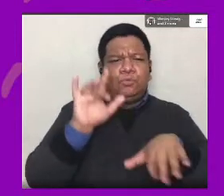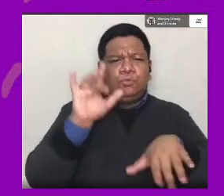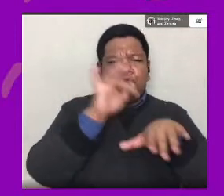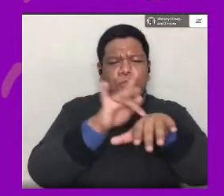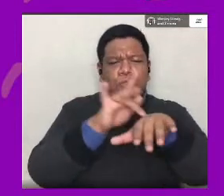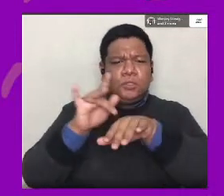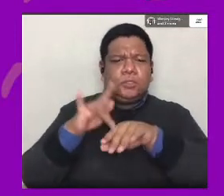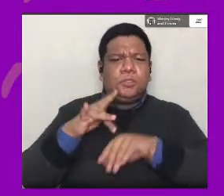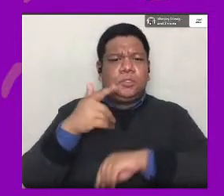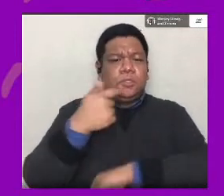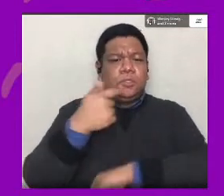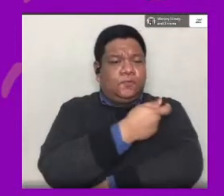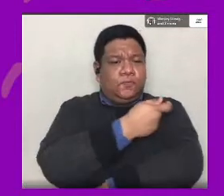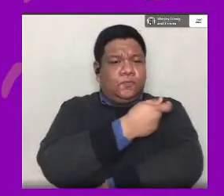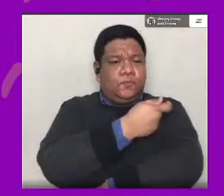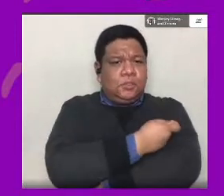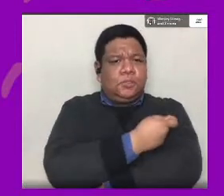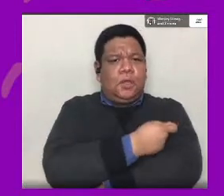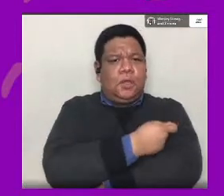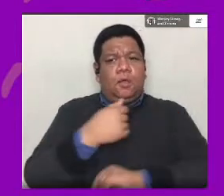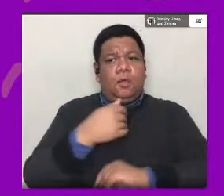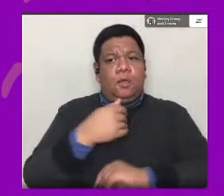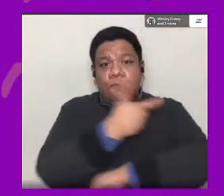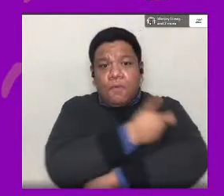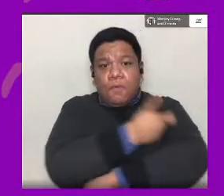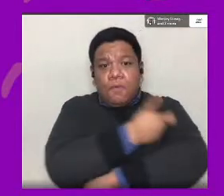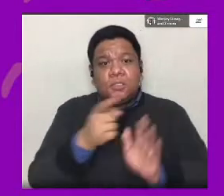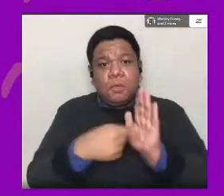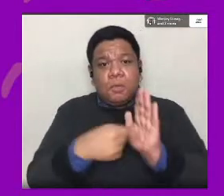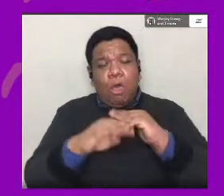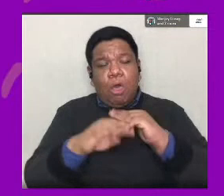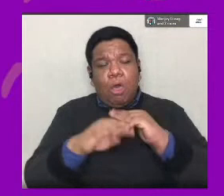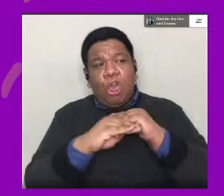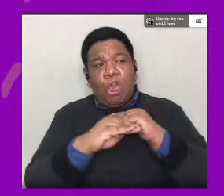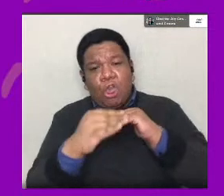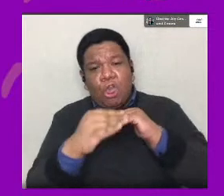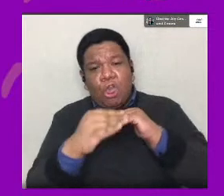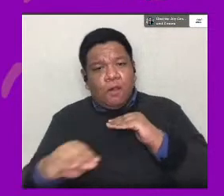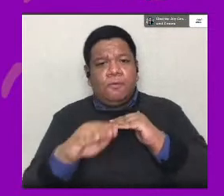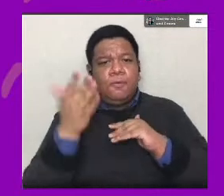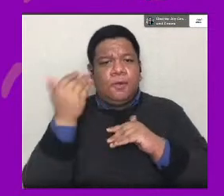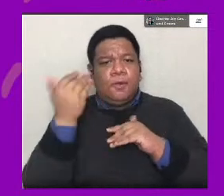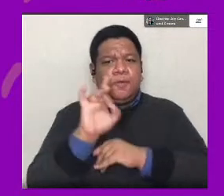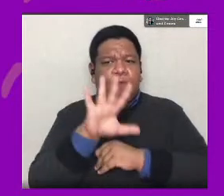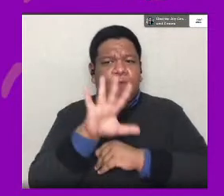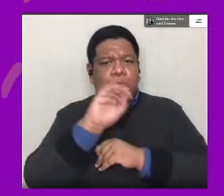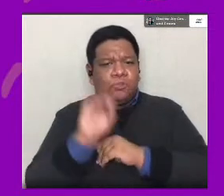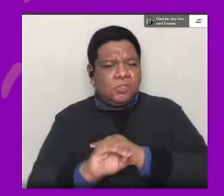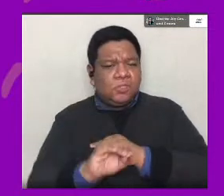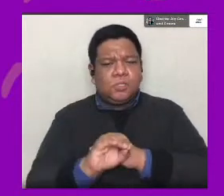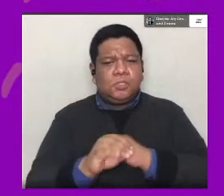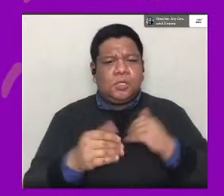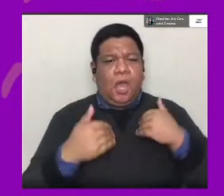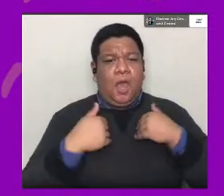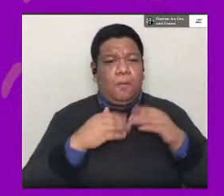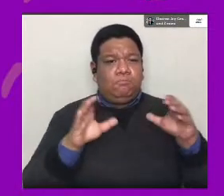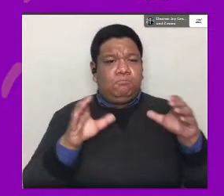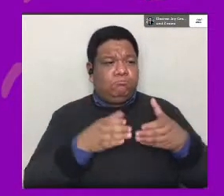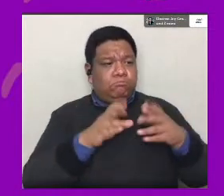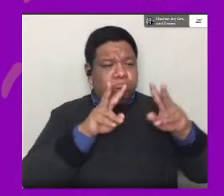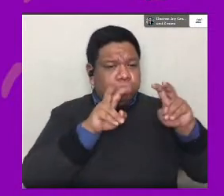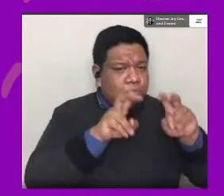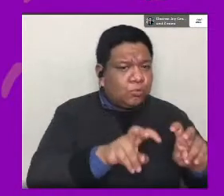have plateaued over the past decade at about 85%. Peer-reviewed publications and gray